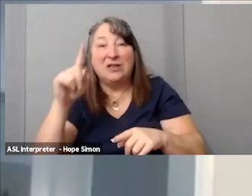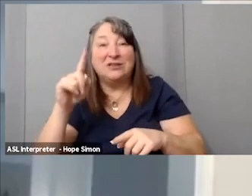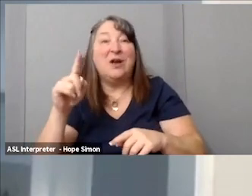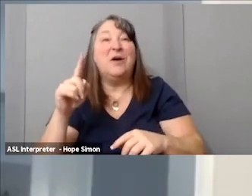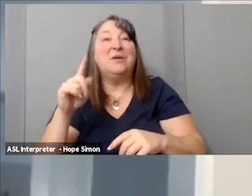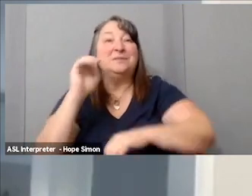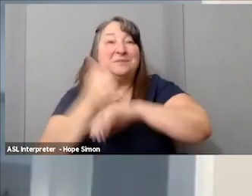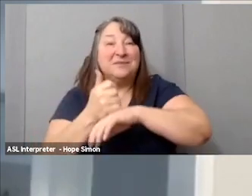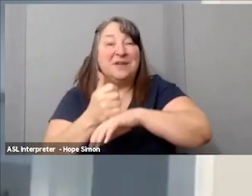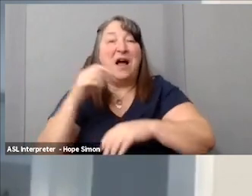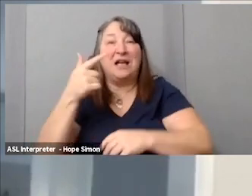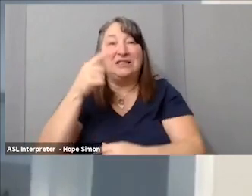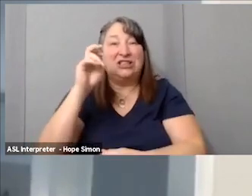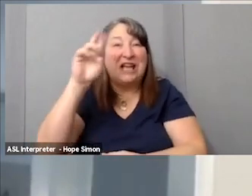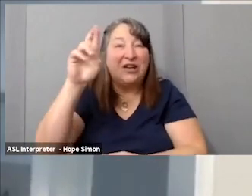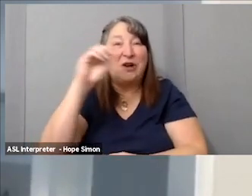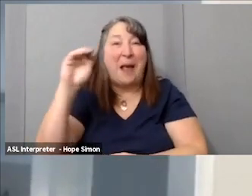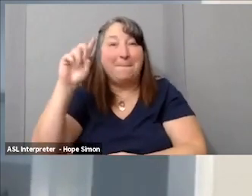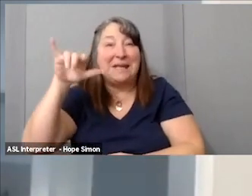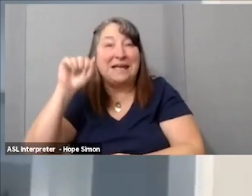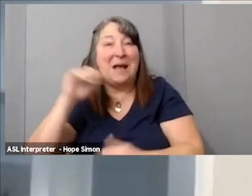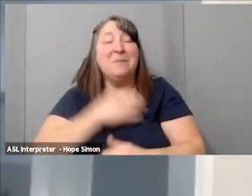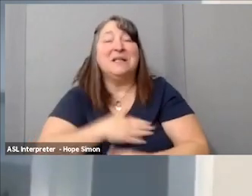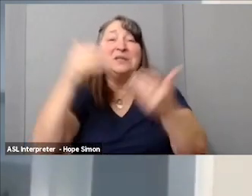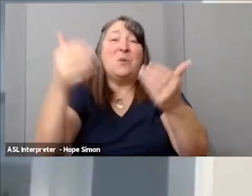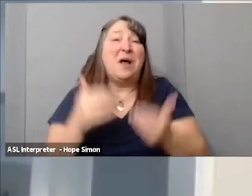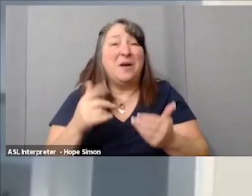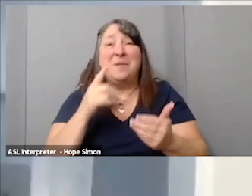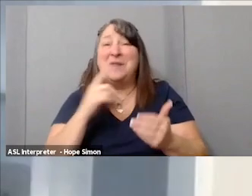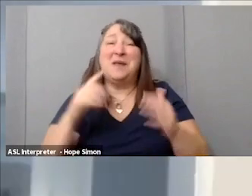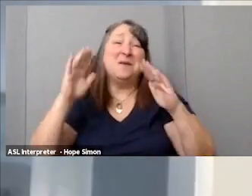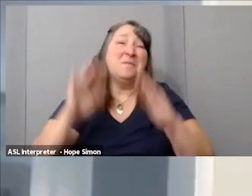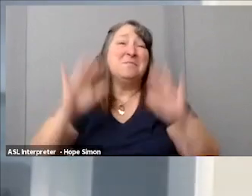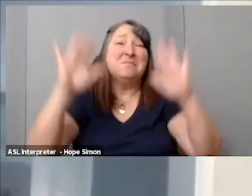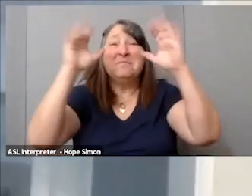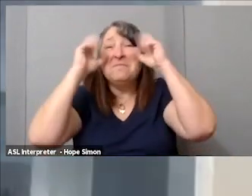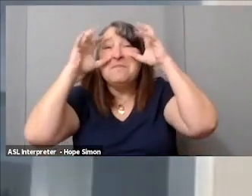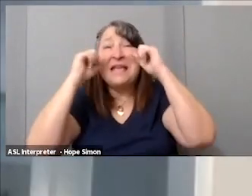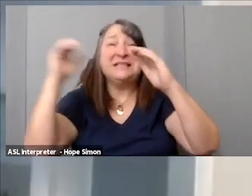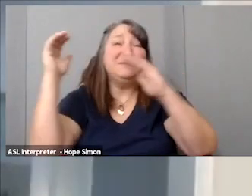Gender in Media. Please welcome the incomparable Geena Davis.